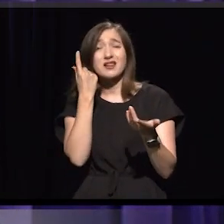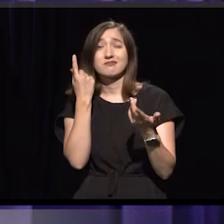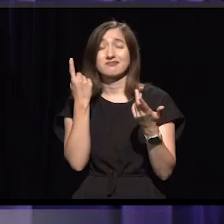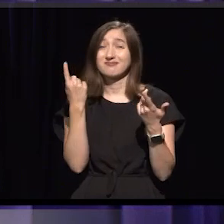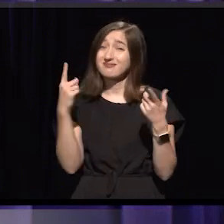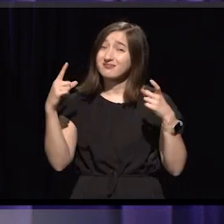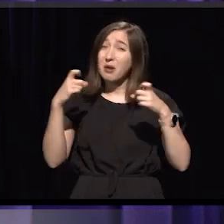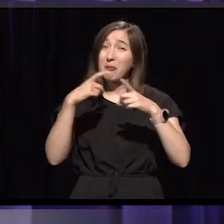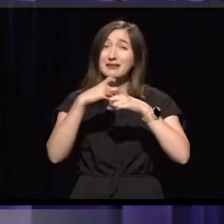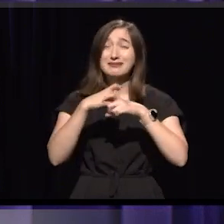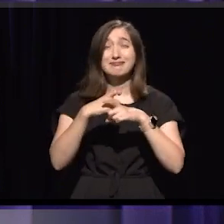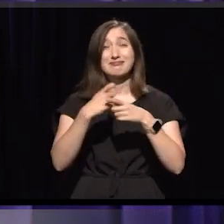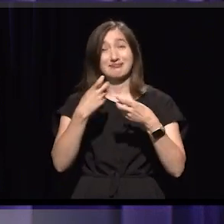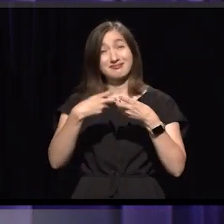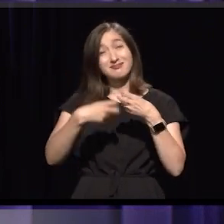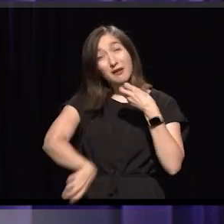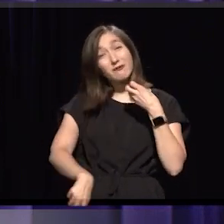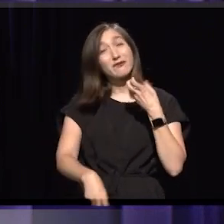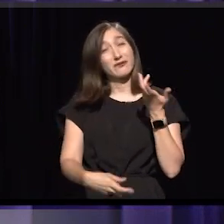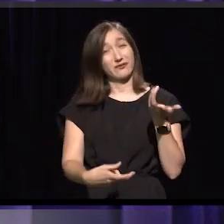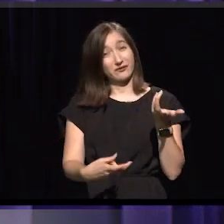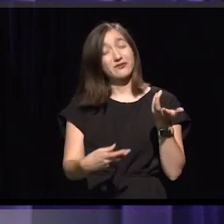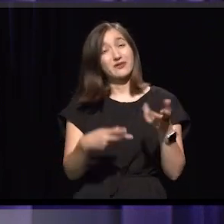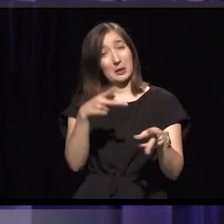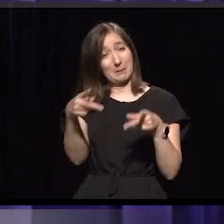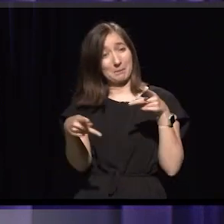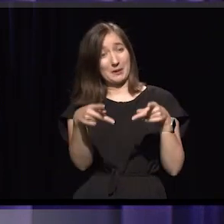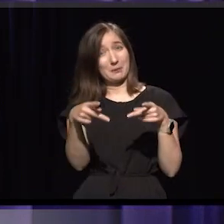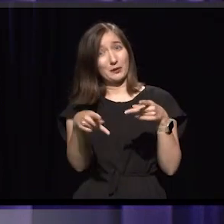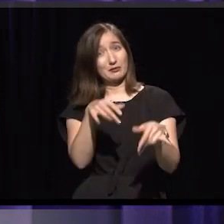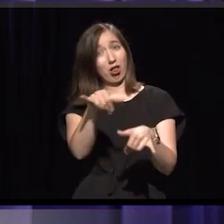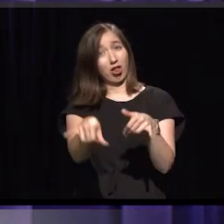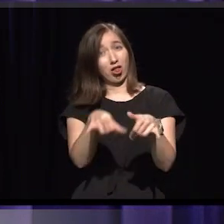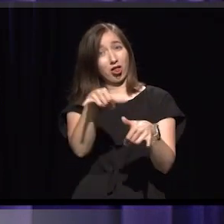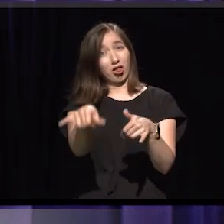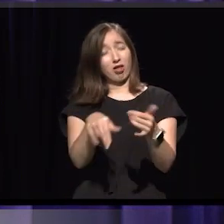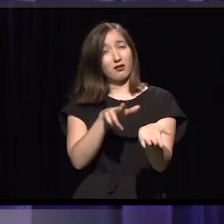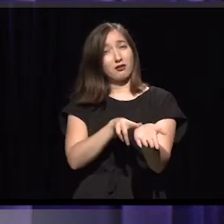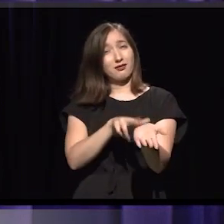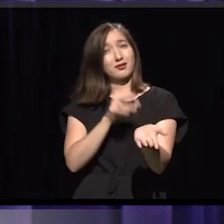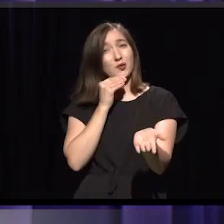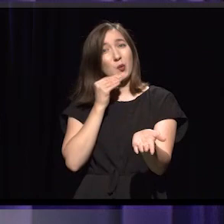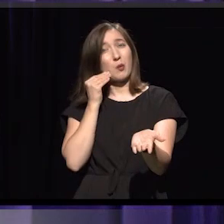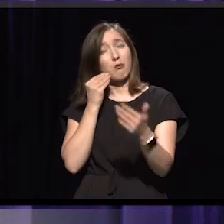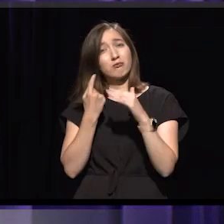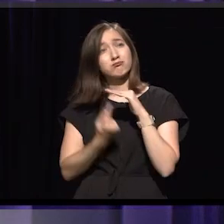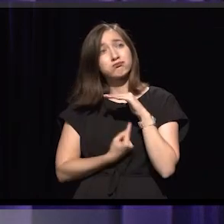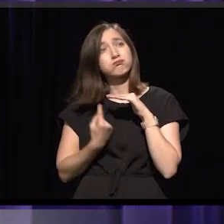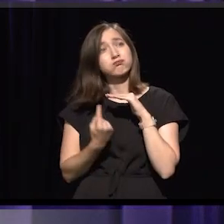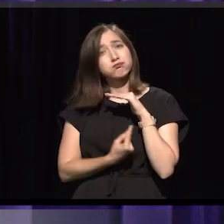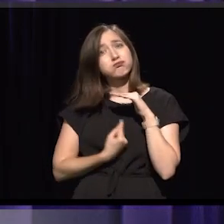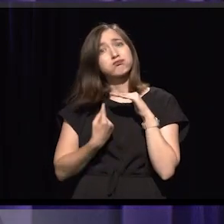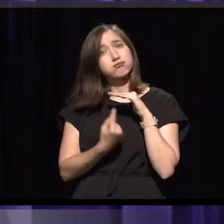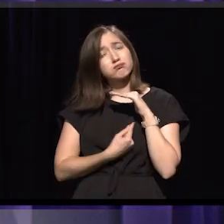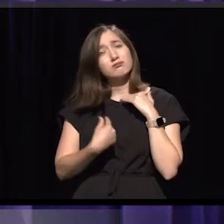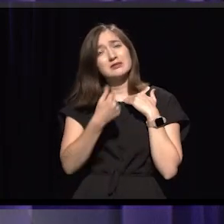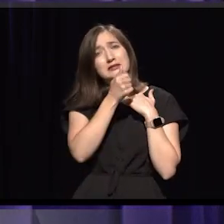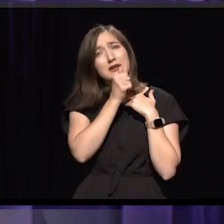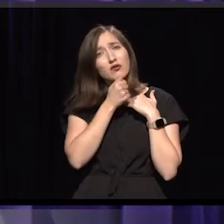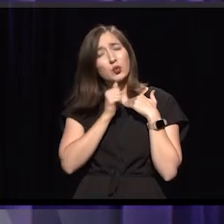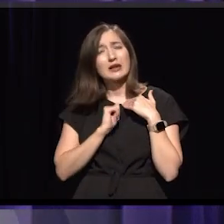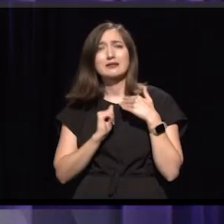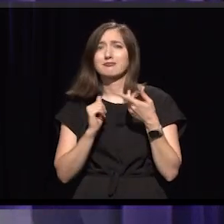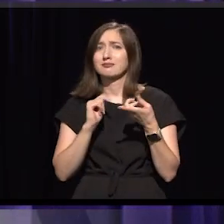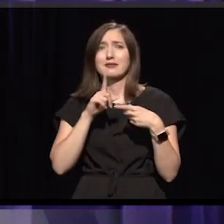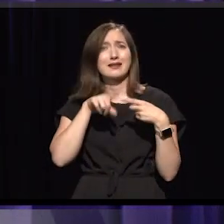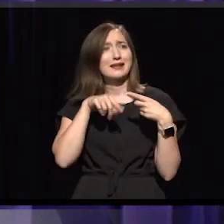who have been suffering, unable to see their family members. I understand why we want